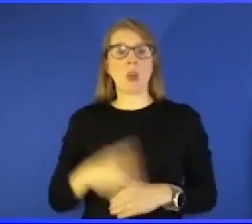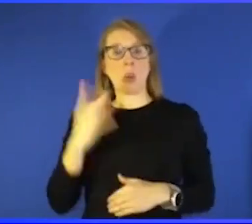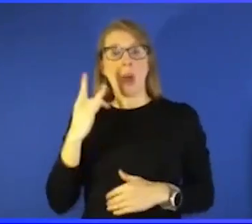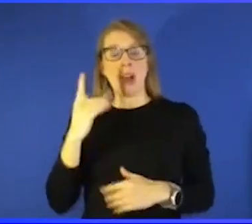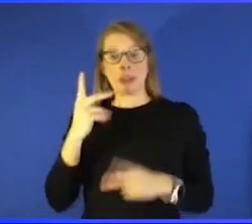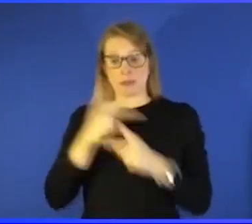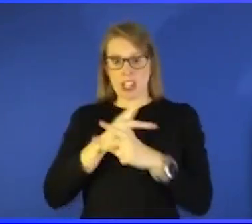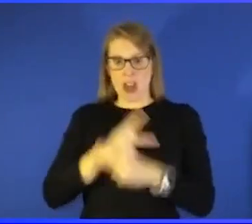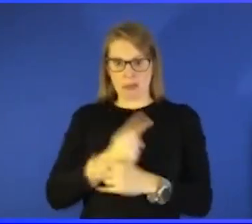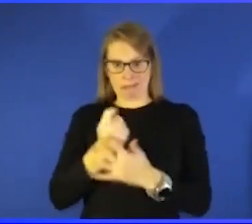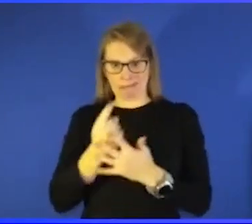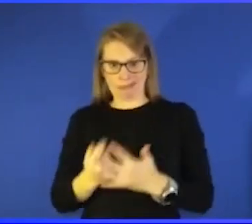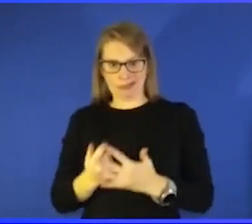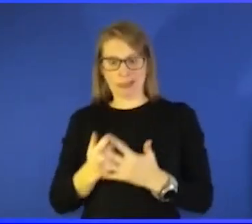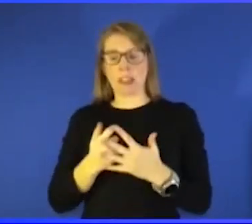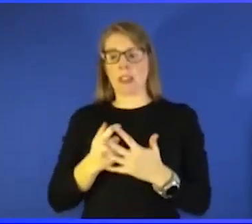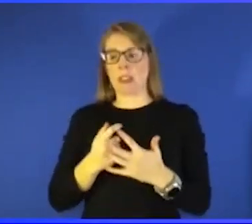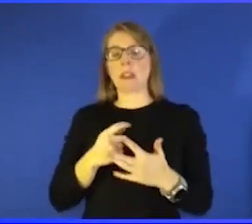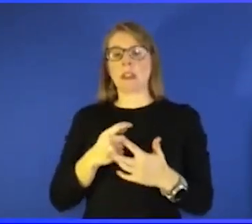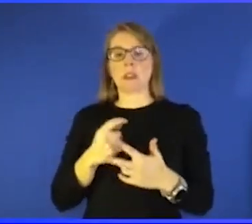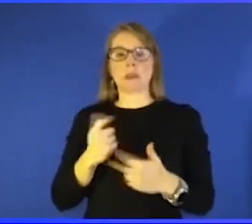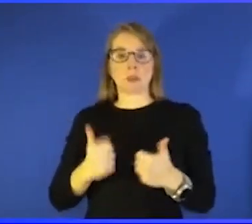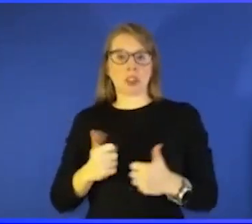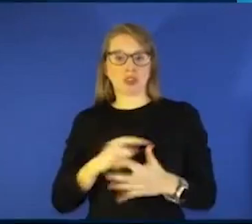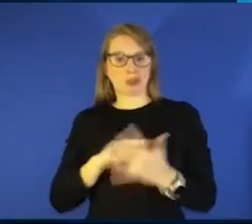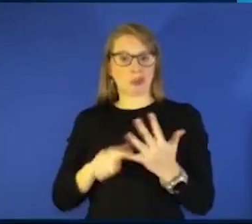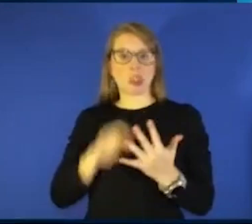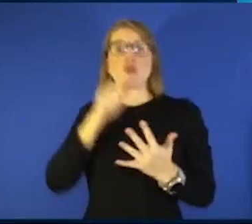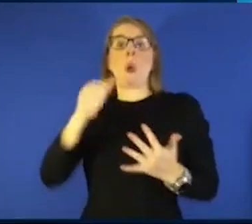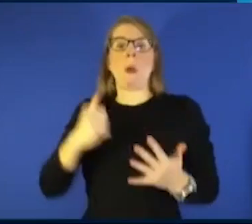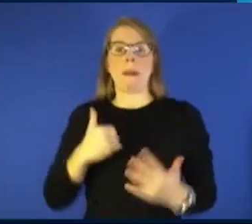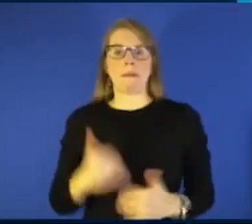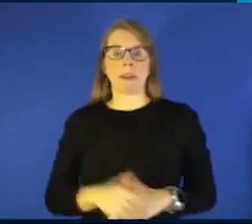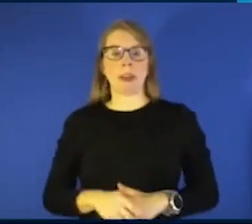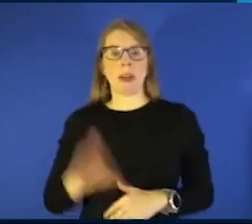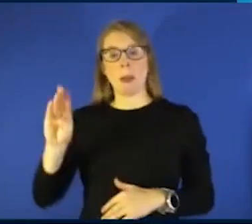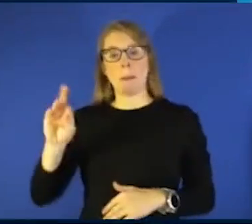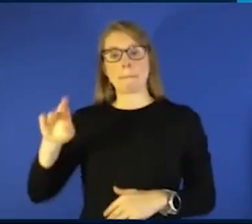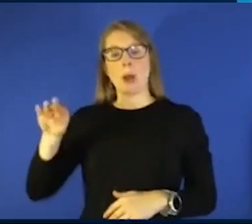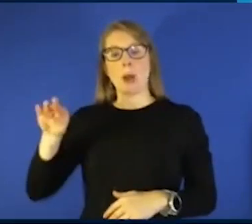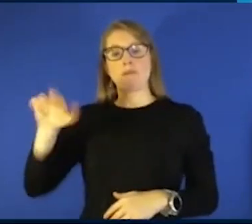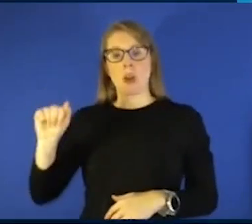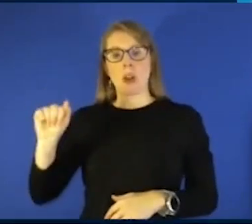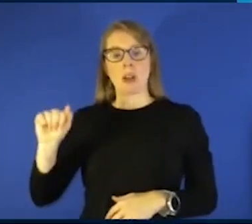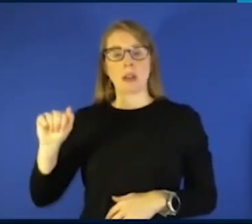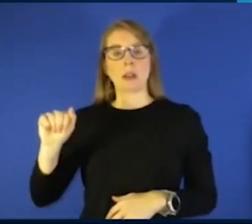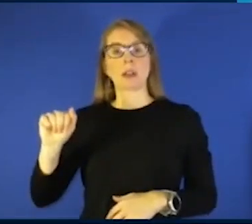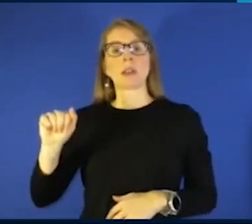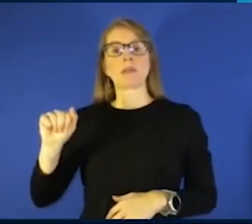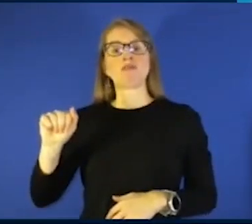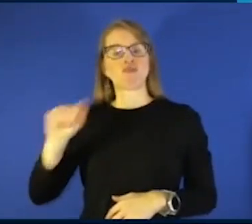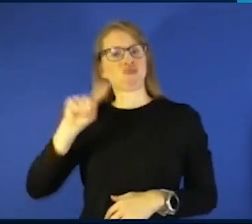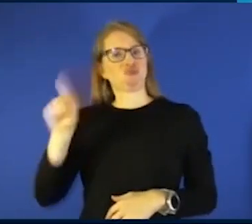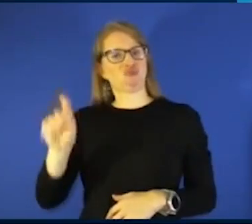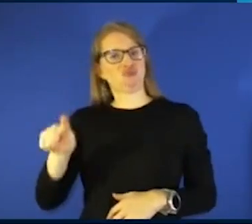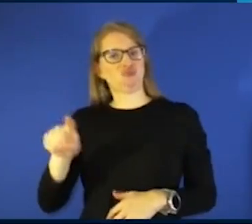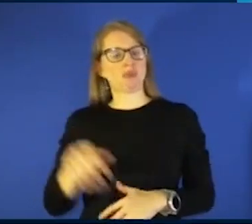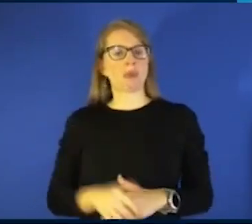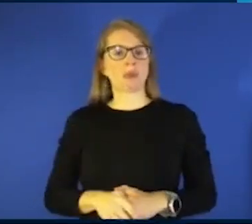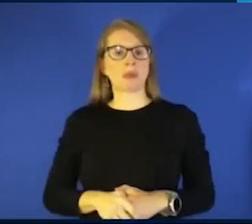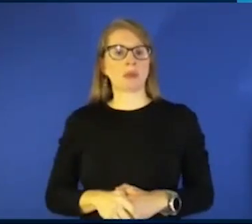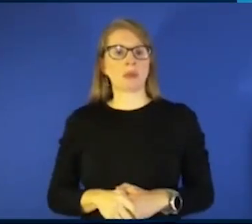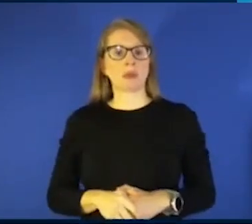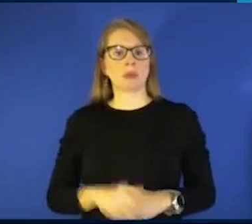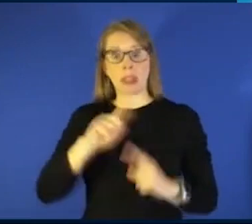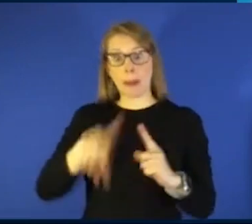influenza, RSV, and COVID-19 as well. Barbara Luby has a question, and this is about